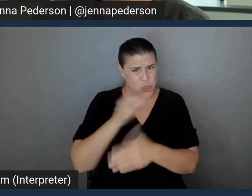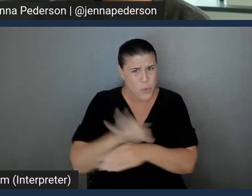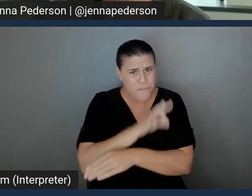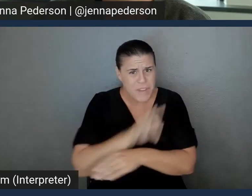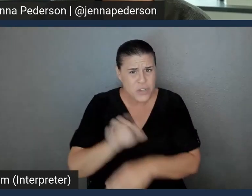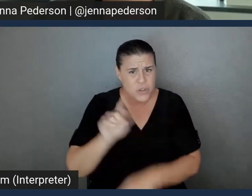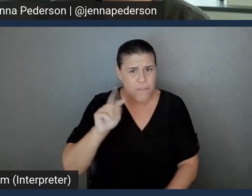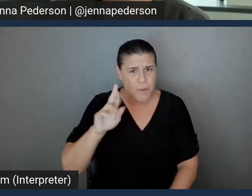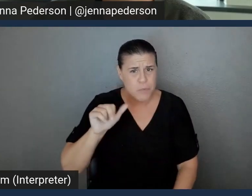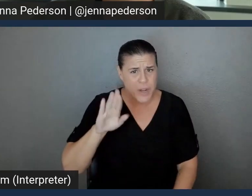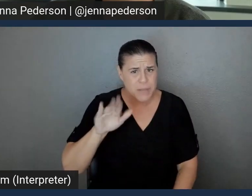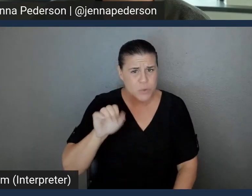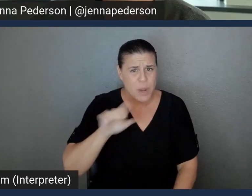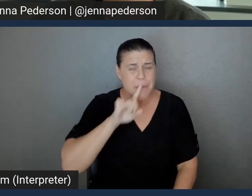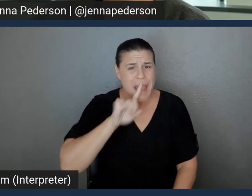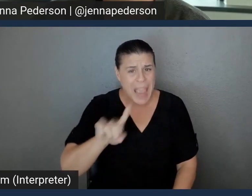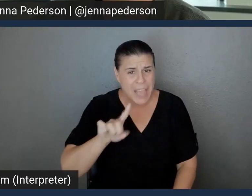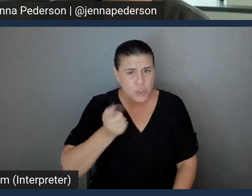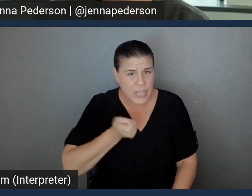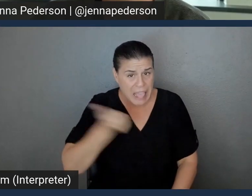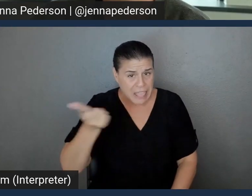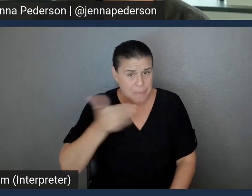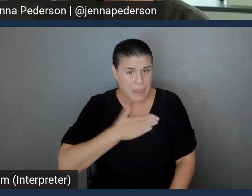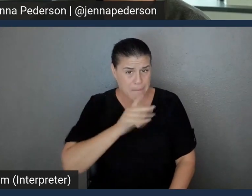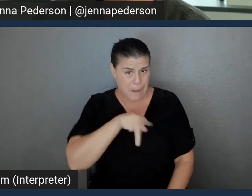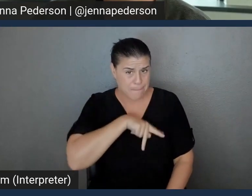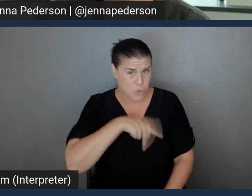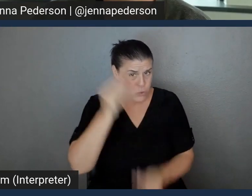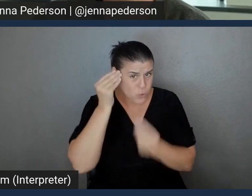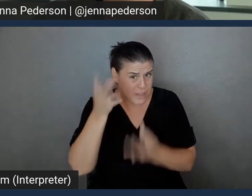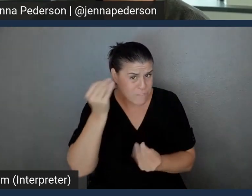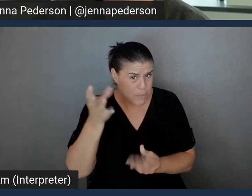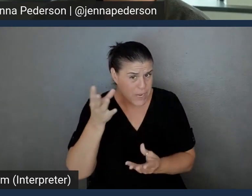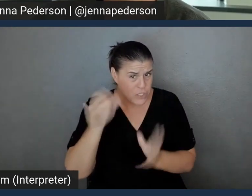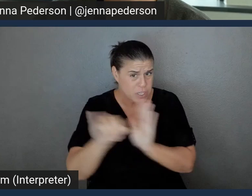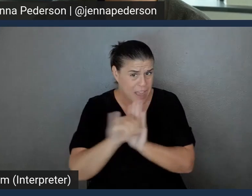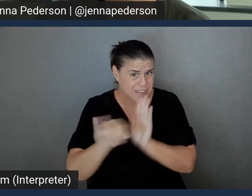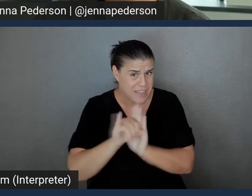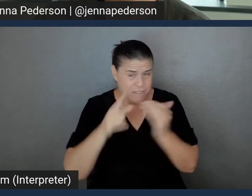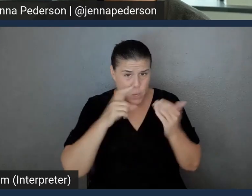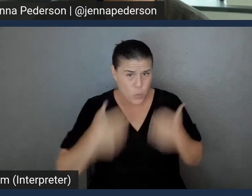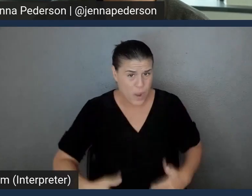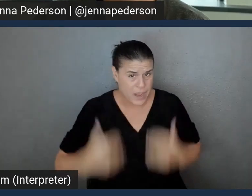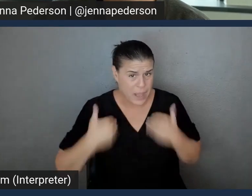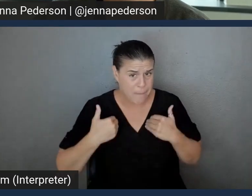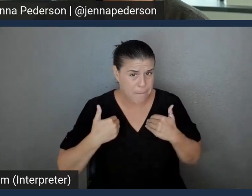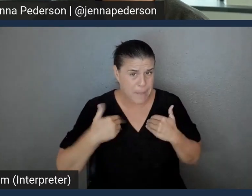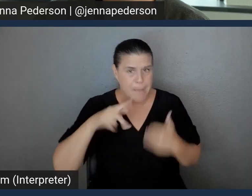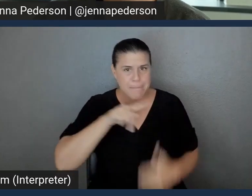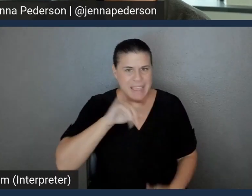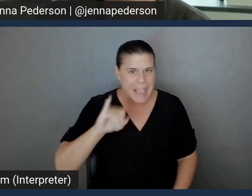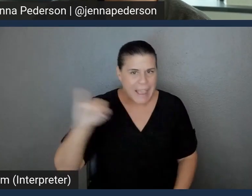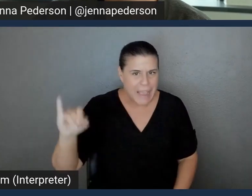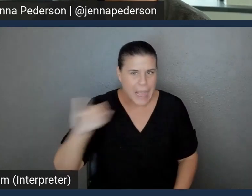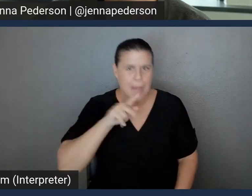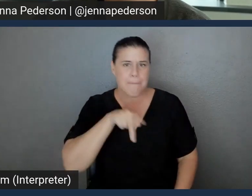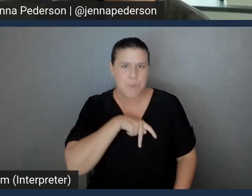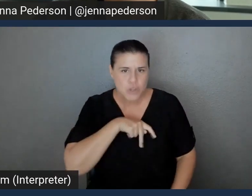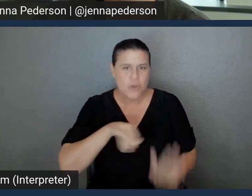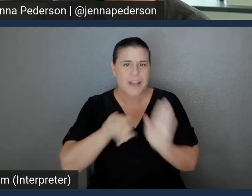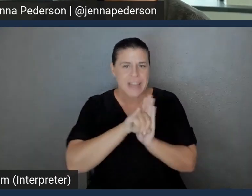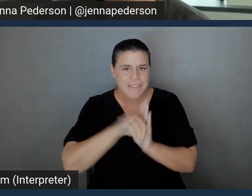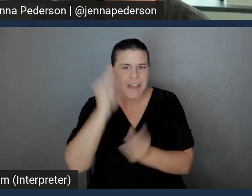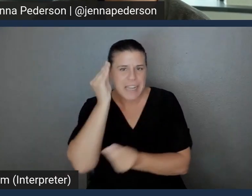Transcribe actually eliminate personally identifiable information, PII? Does it work with